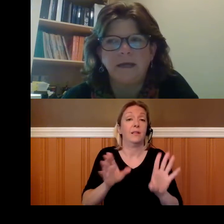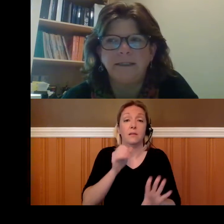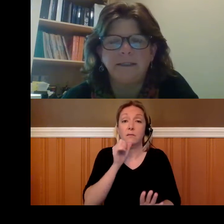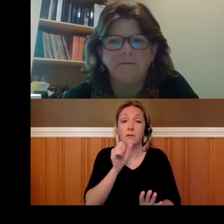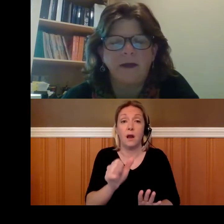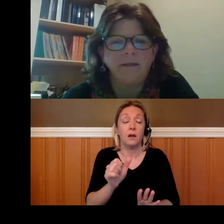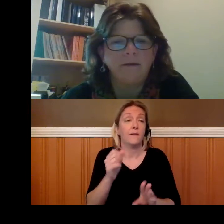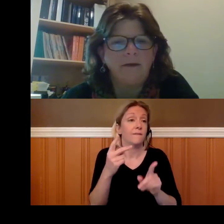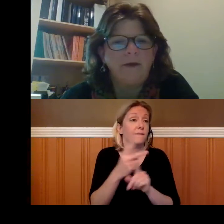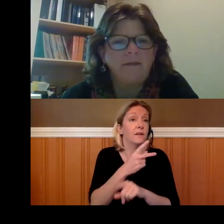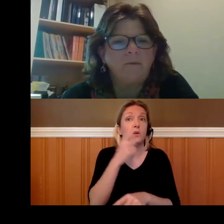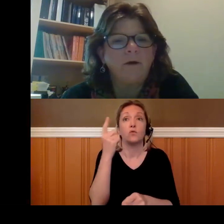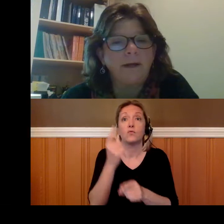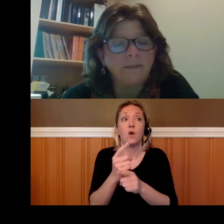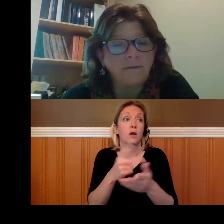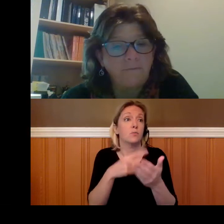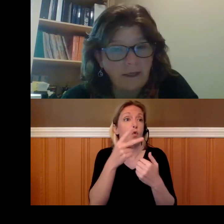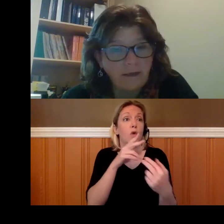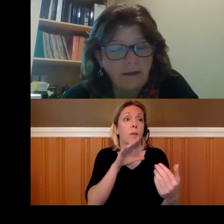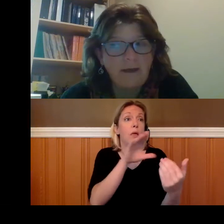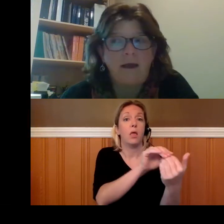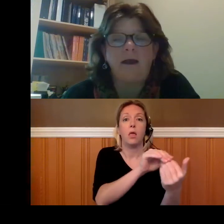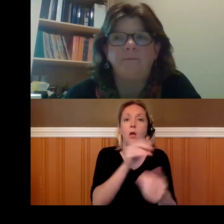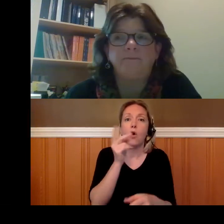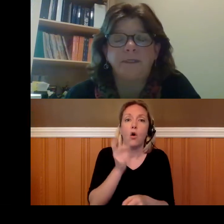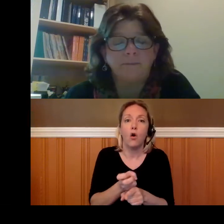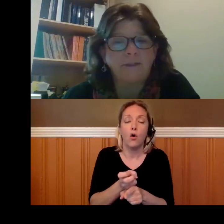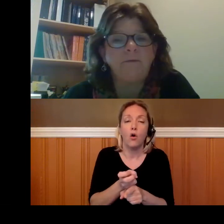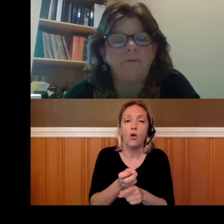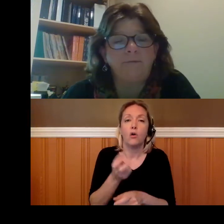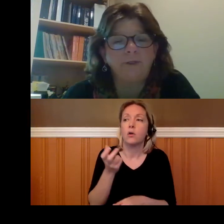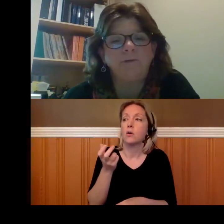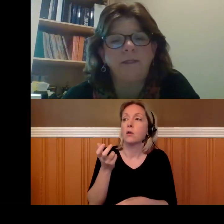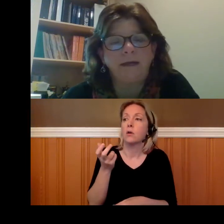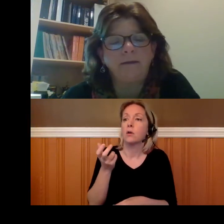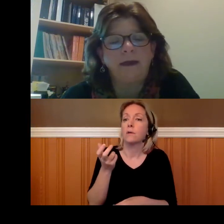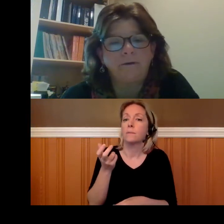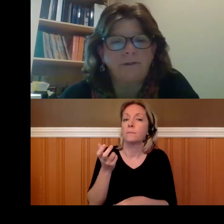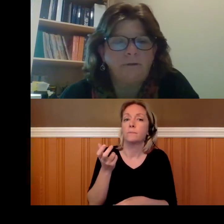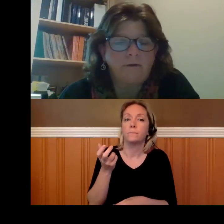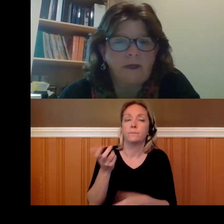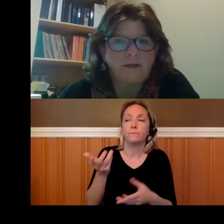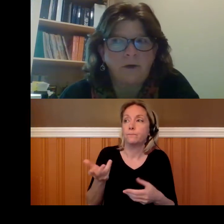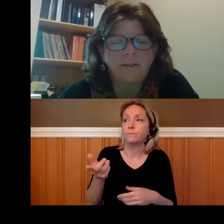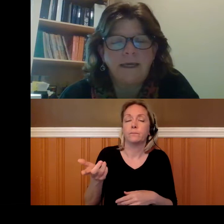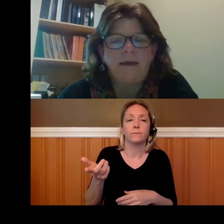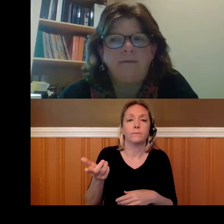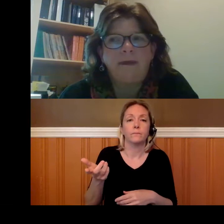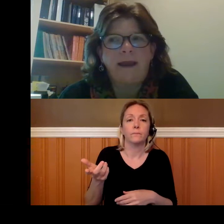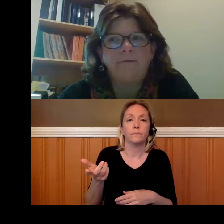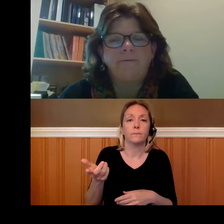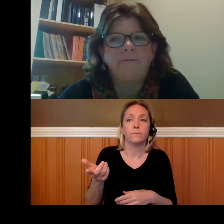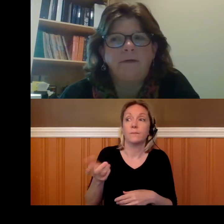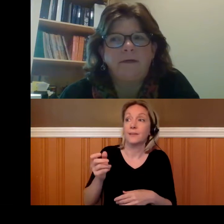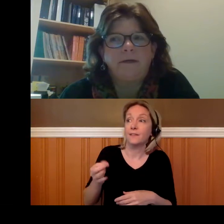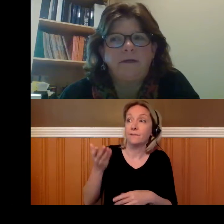the programs that fit, especially when we have children that or young adults that have